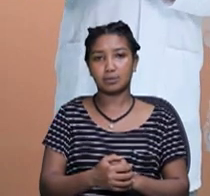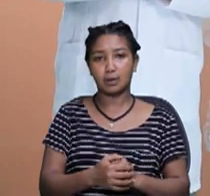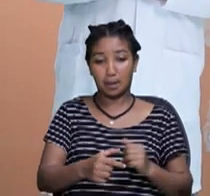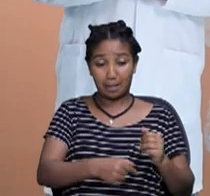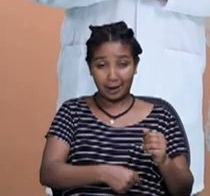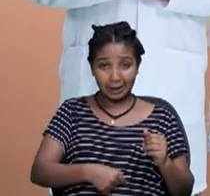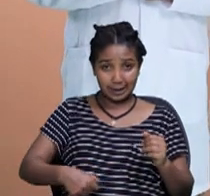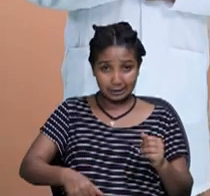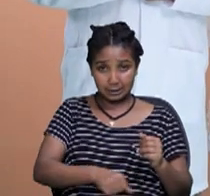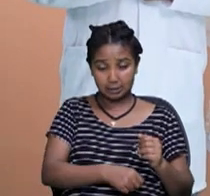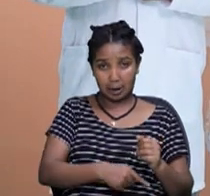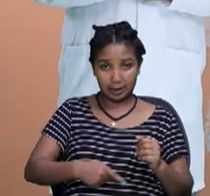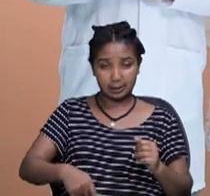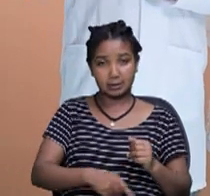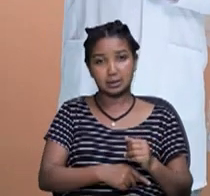Pancreas,